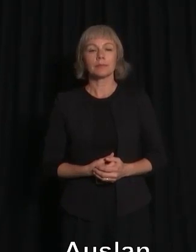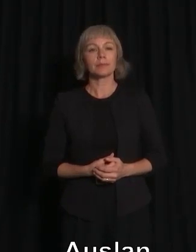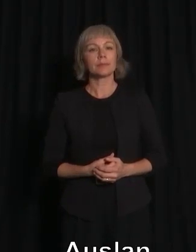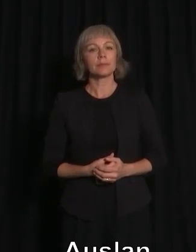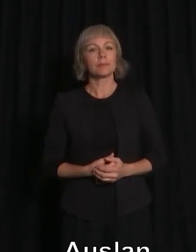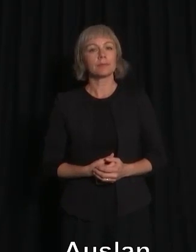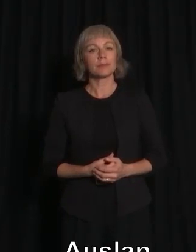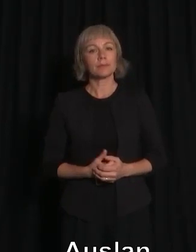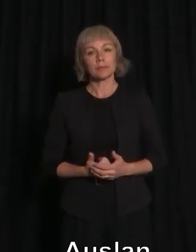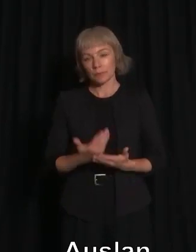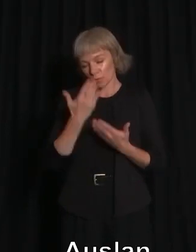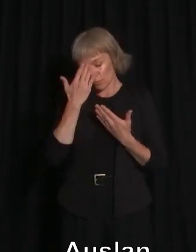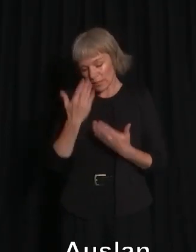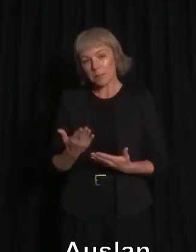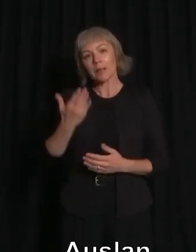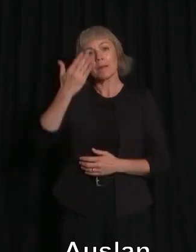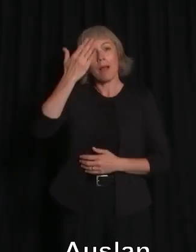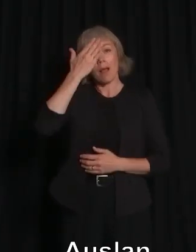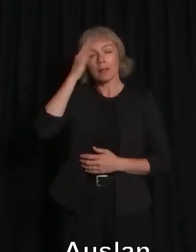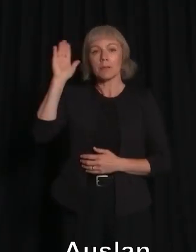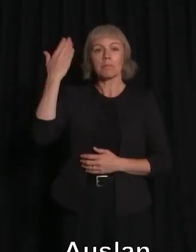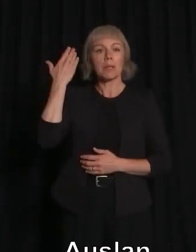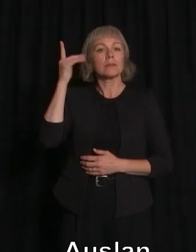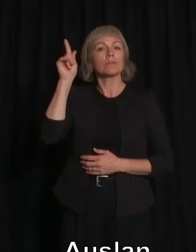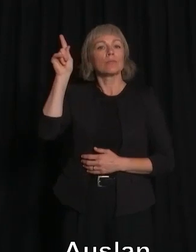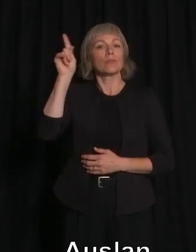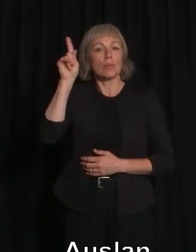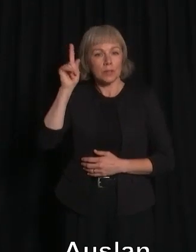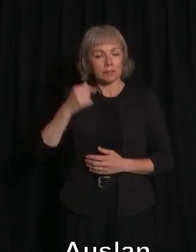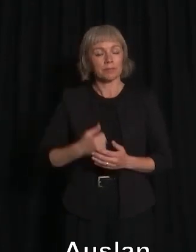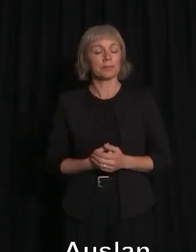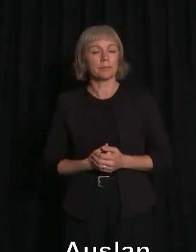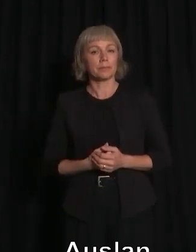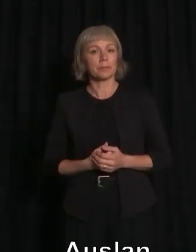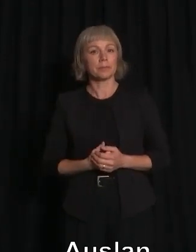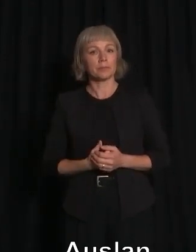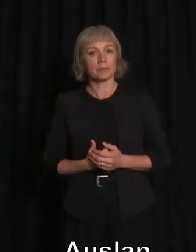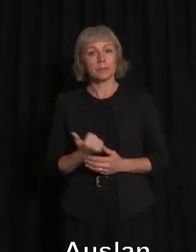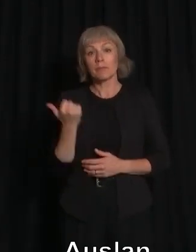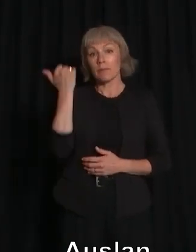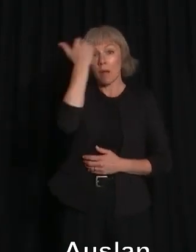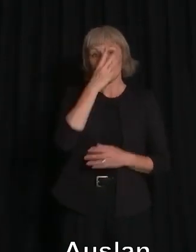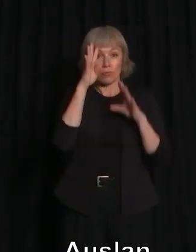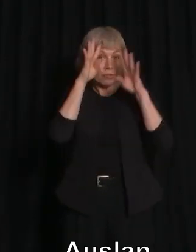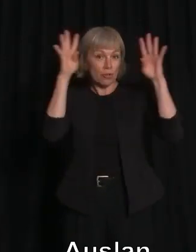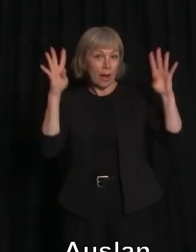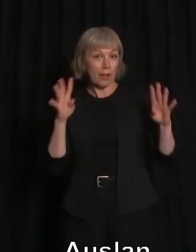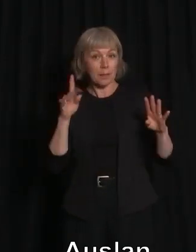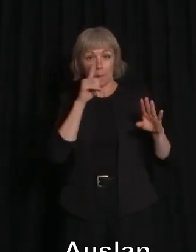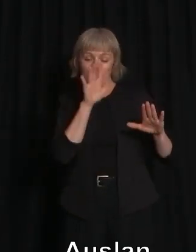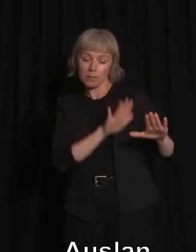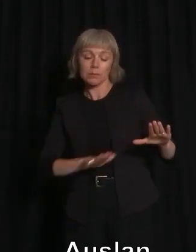I pay my respects to elders past and present, to the Aboriginal and Torres Strait Islander people of